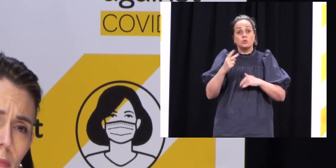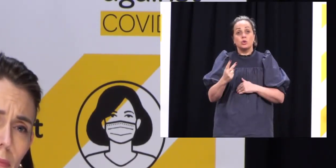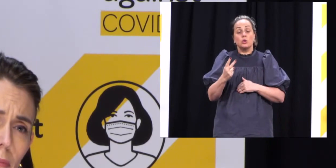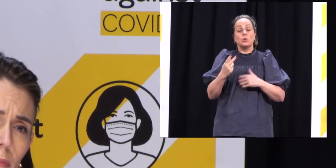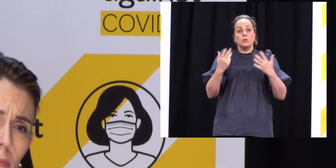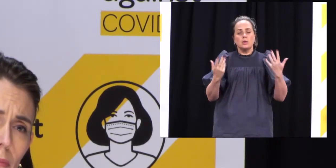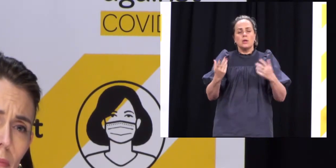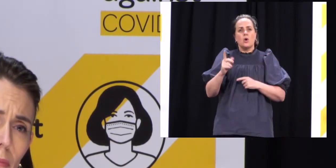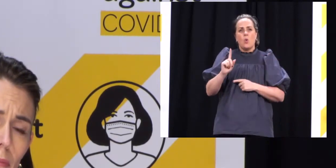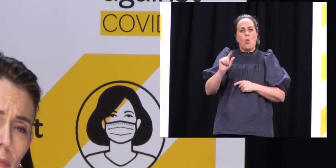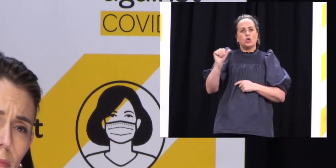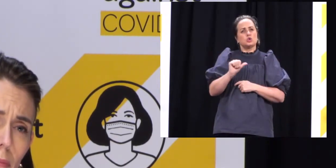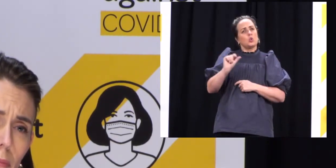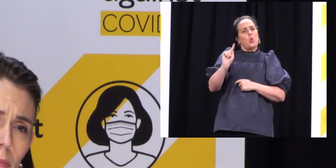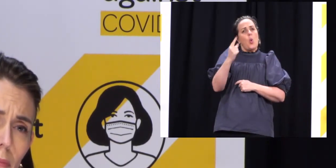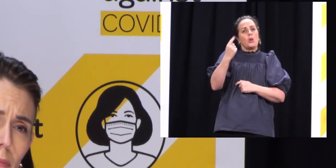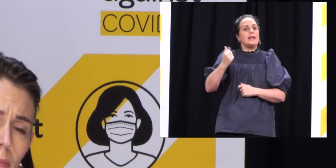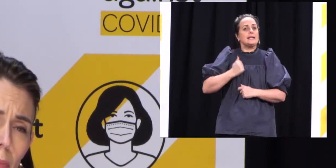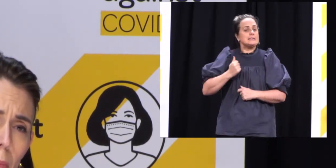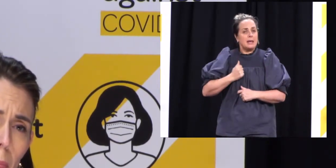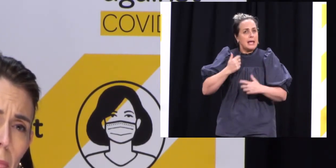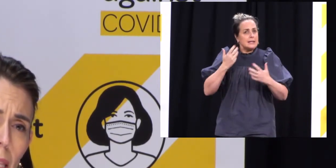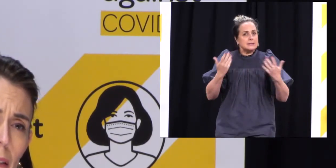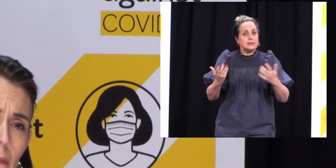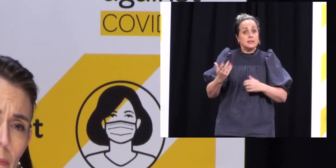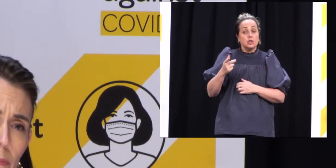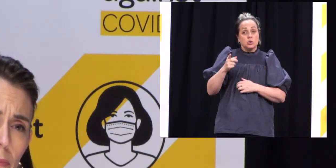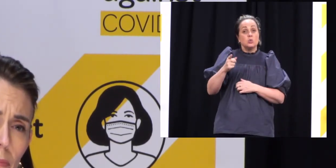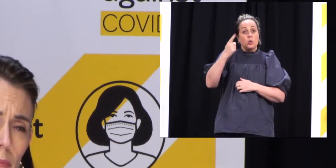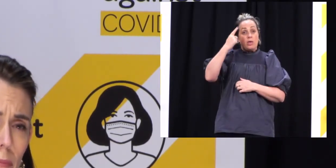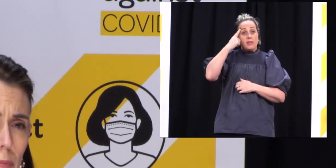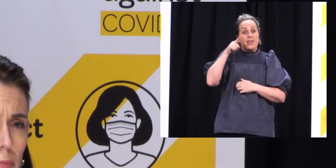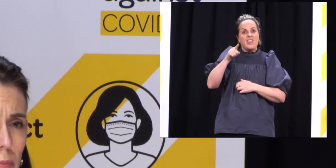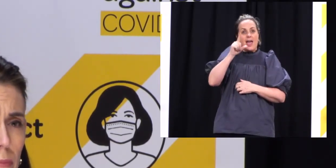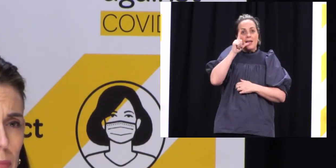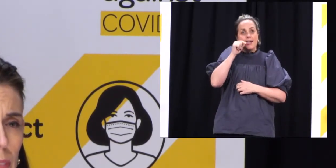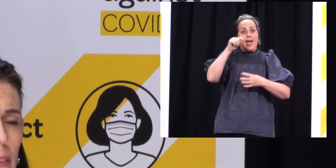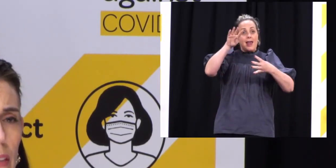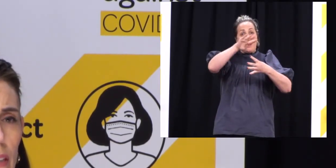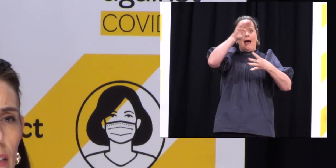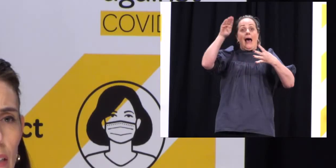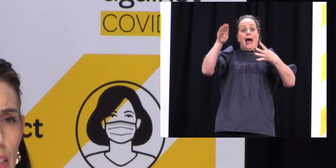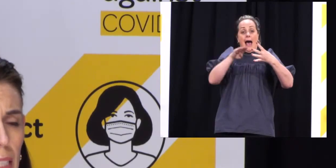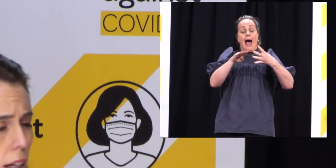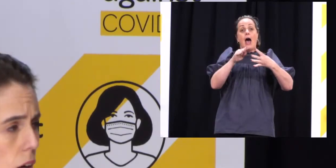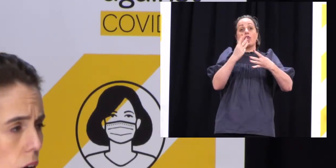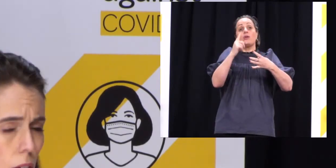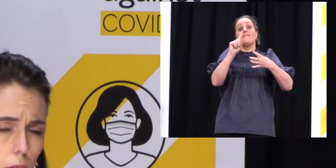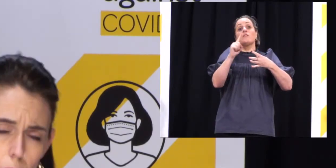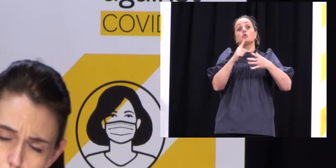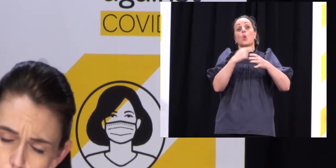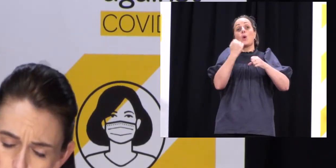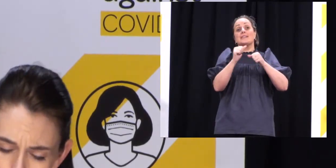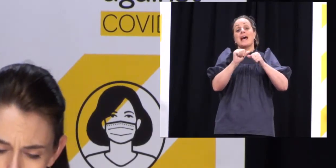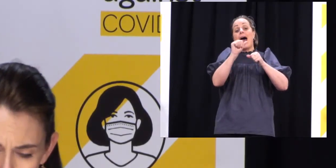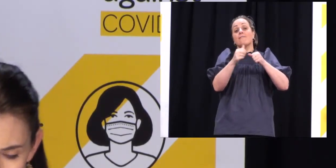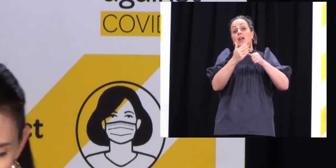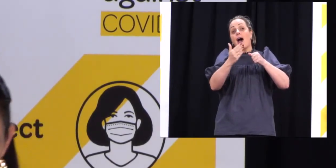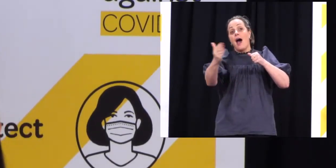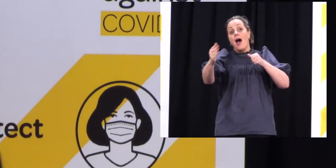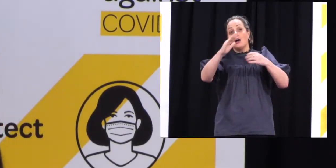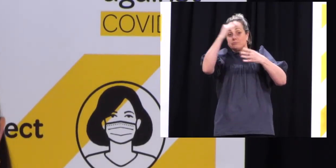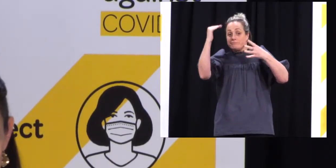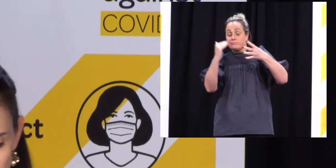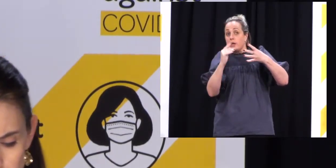Auckland anticipate? Is there every possibility that they will be able to go down after the 31st? Yeah, I'll give